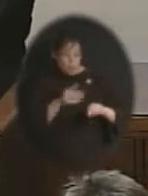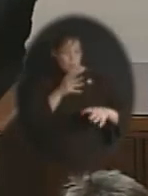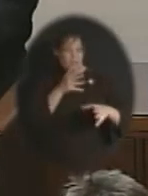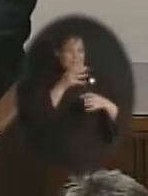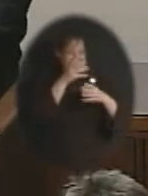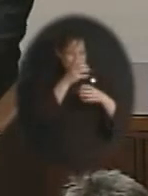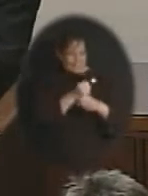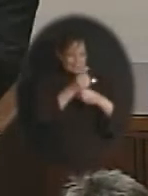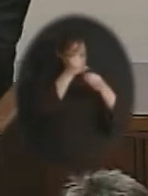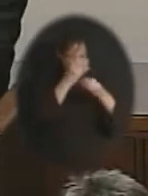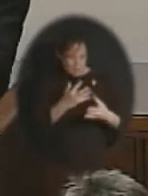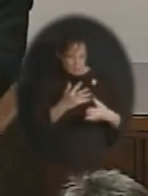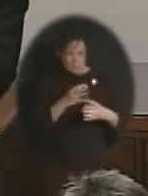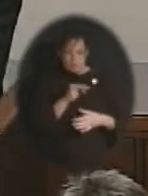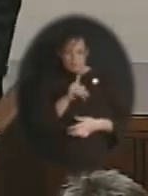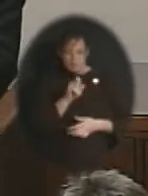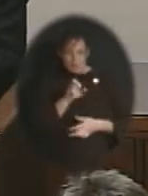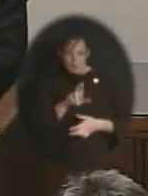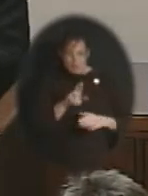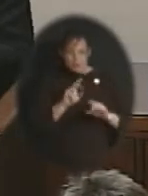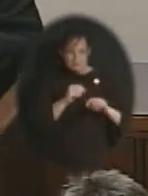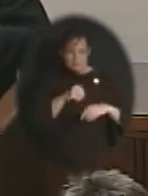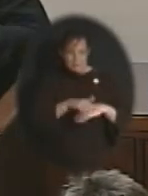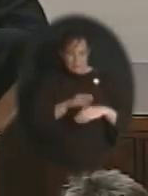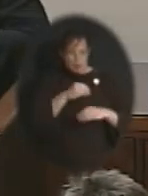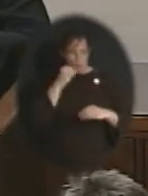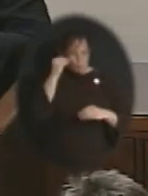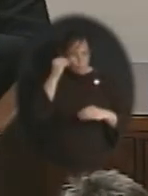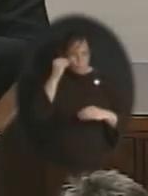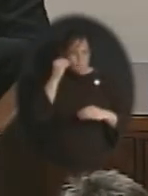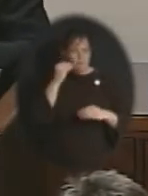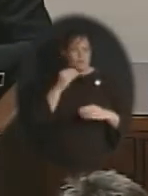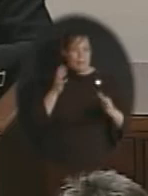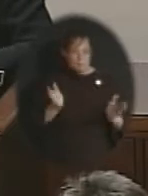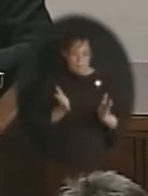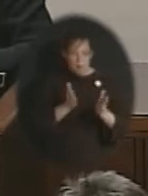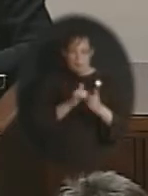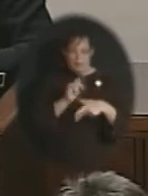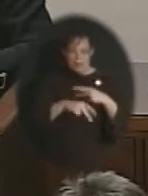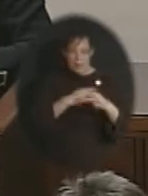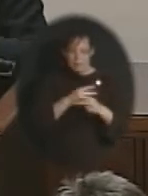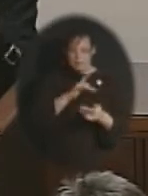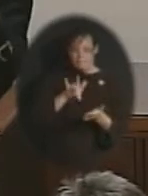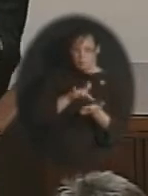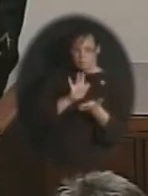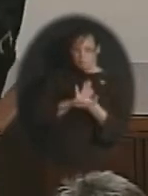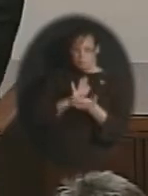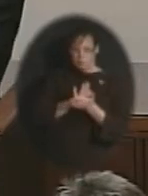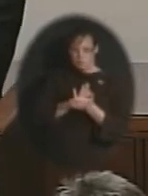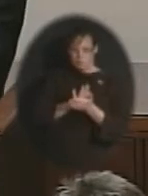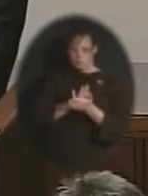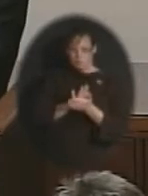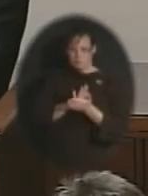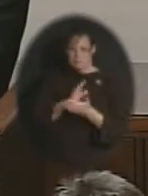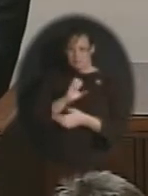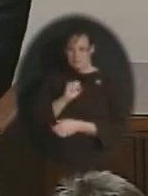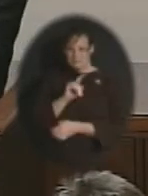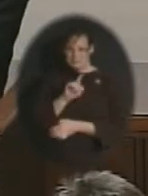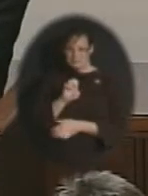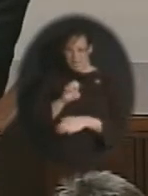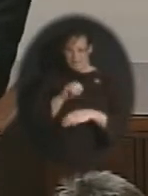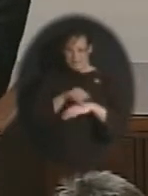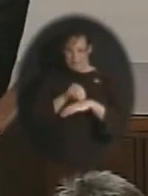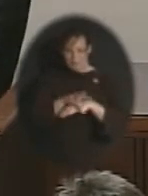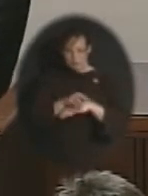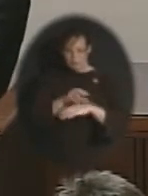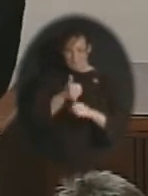information, flyer going home, and so continue to promote that kind of piece. Middle school, I was at one of the middle school feeder site councils, and they had